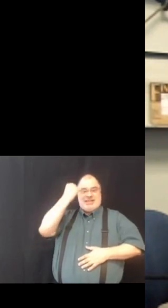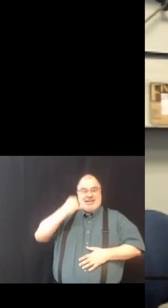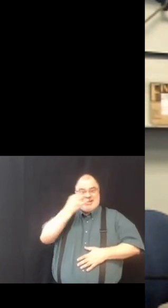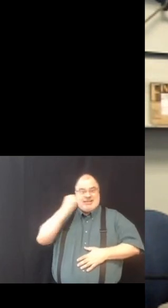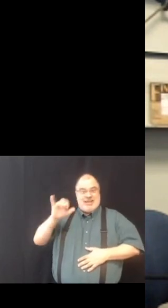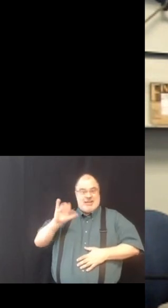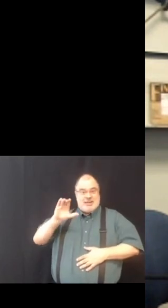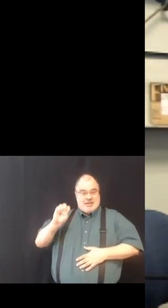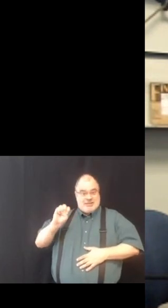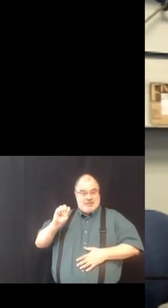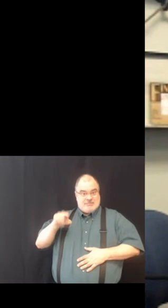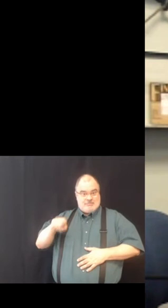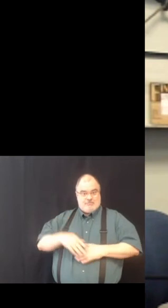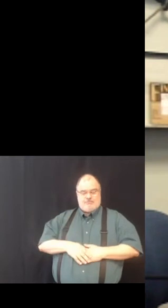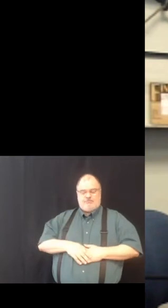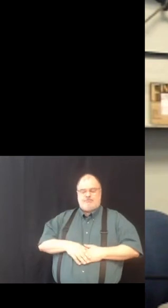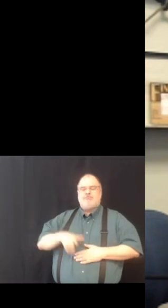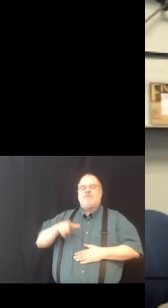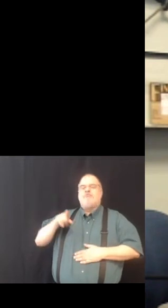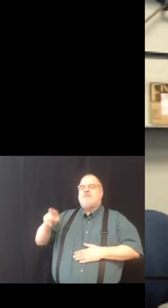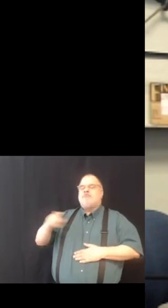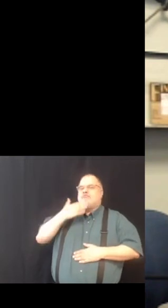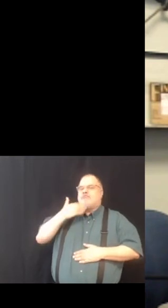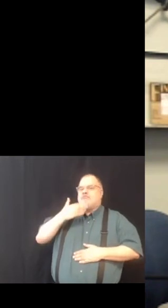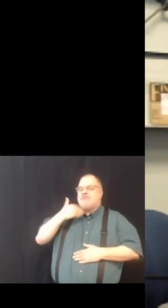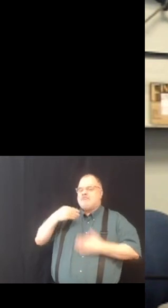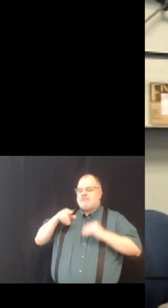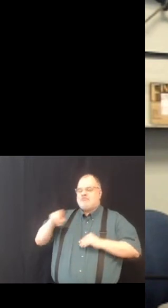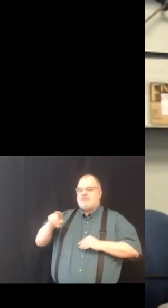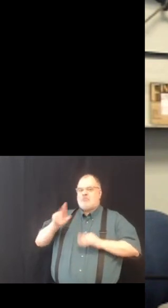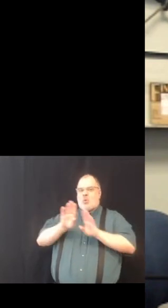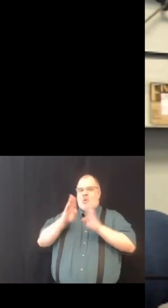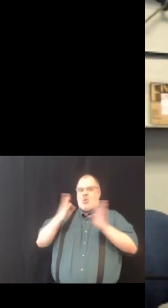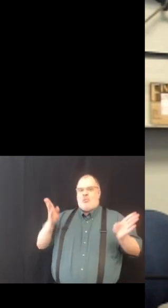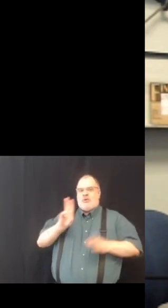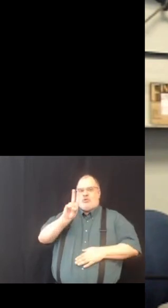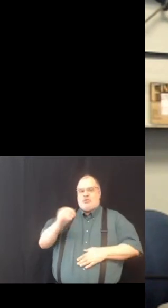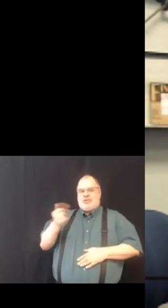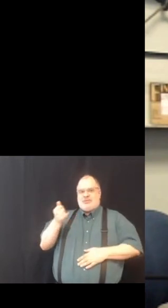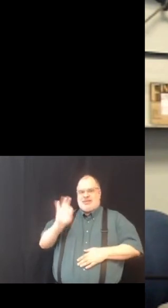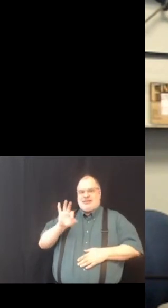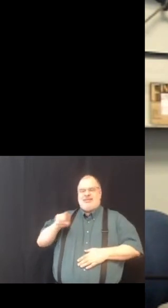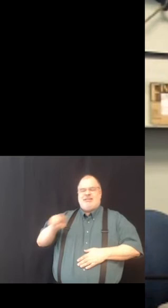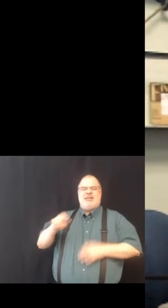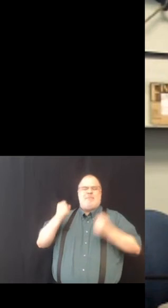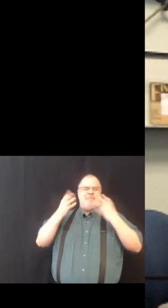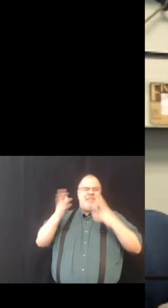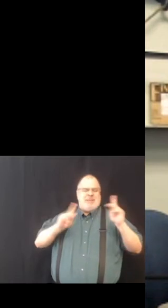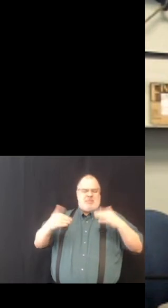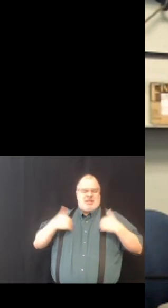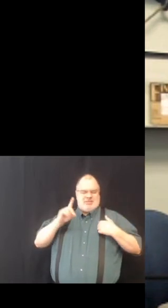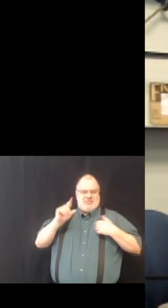next winner. This sweet shop opened in 2019 and has always been inclusive of individuals with disabilities,